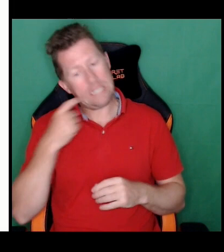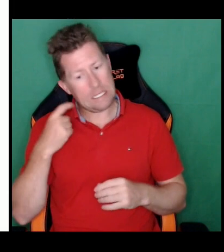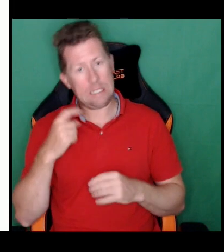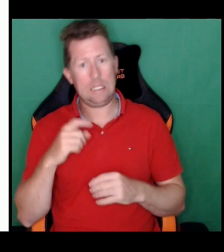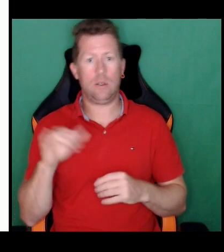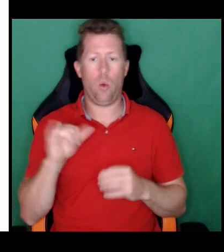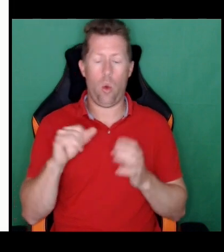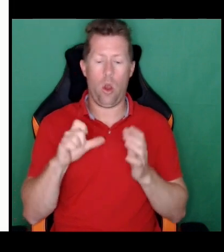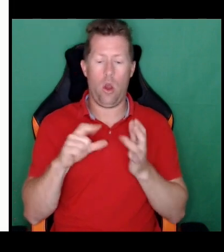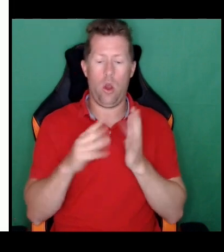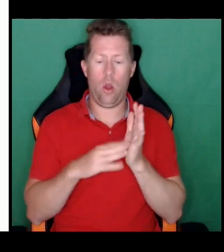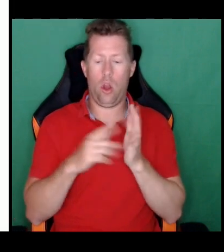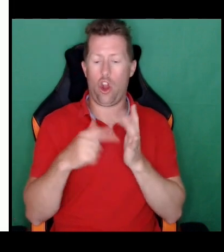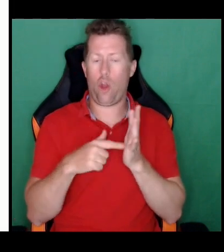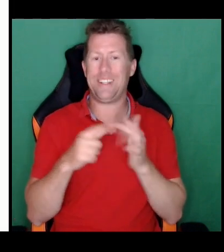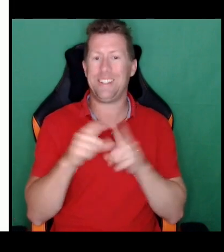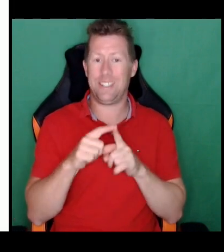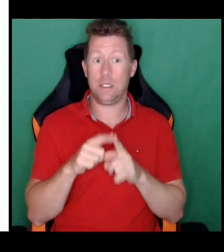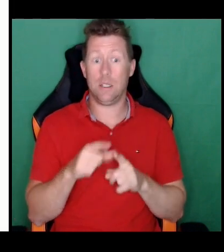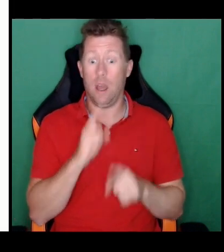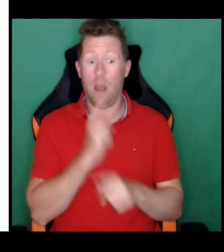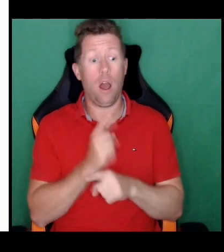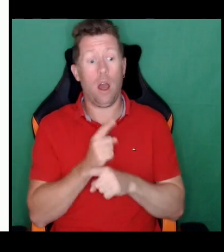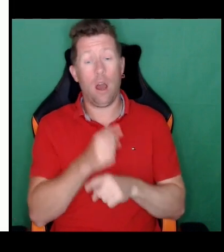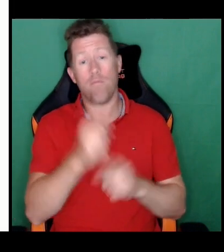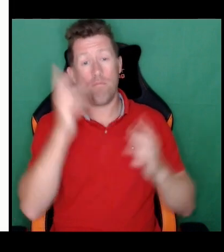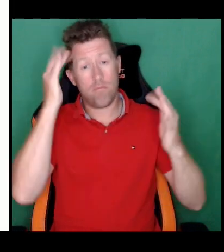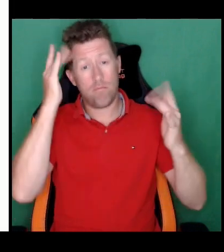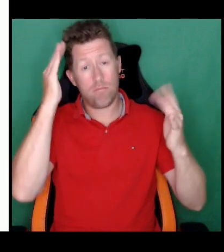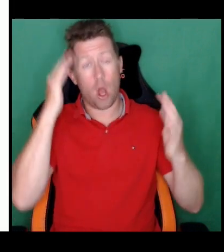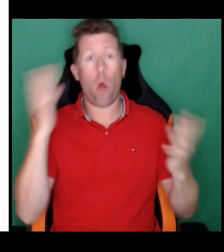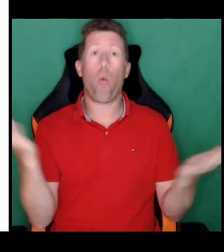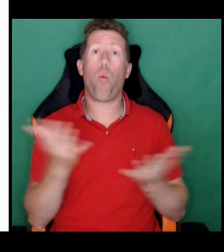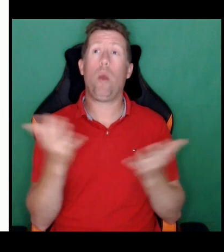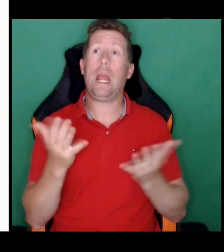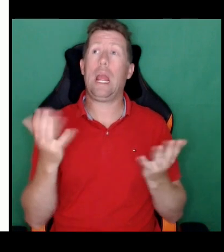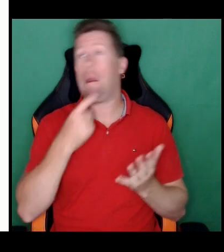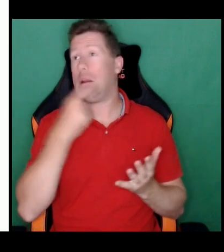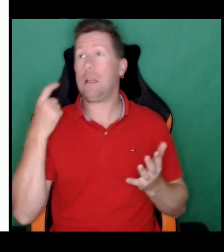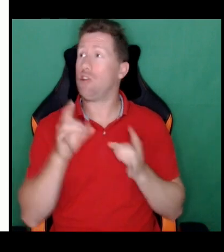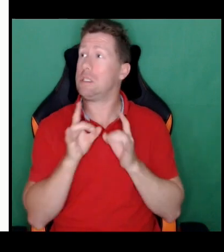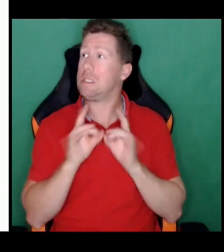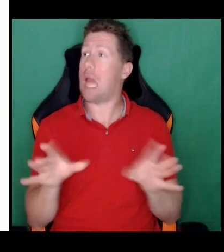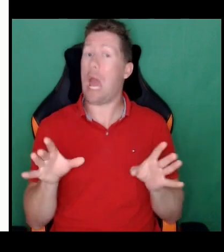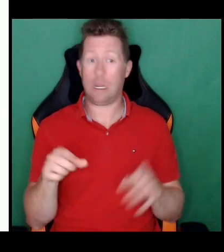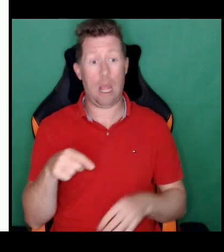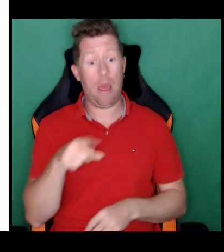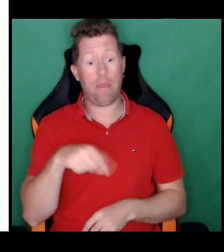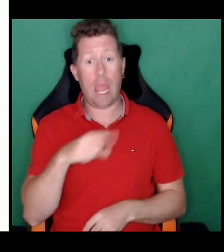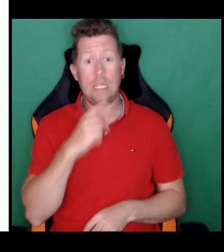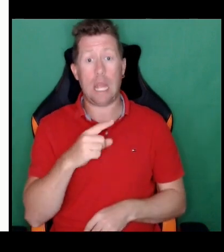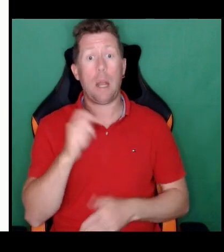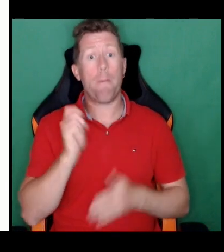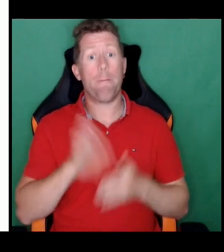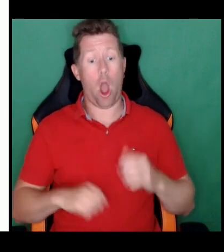common stories amongst that segment was when we asked them to reflect back as to where they think their addiction started, it was when they made the decision